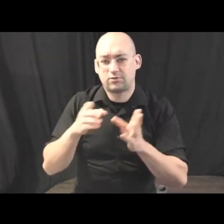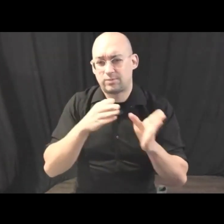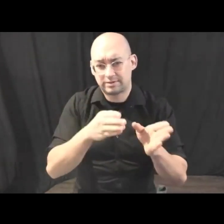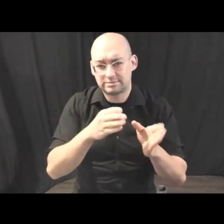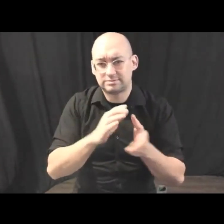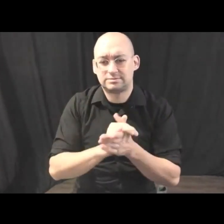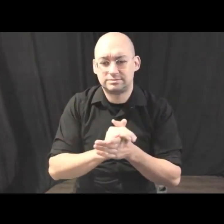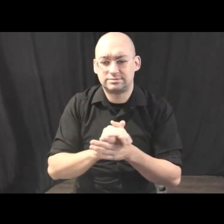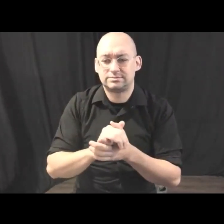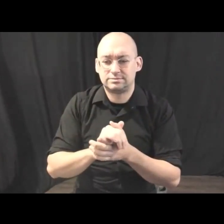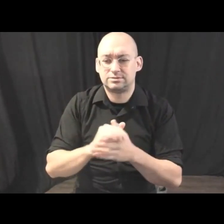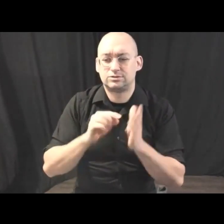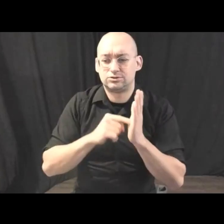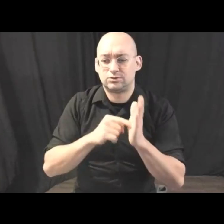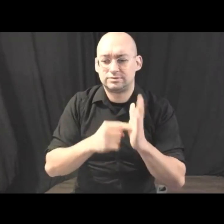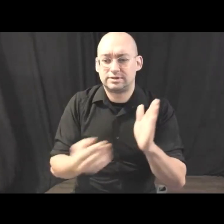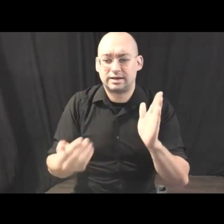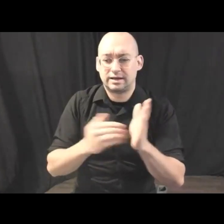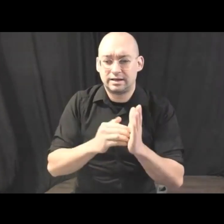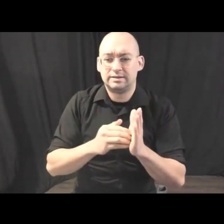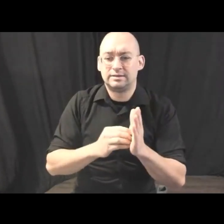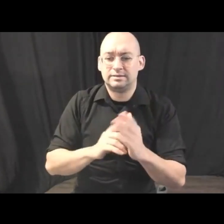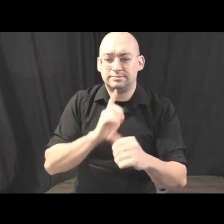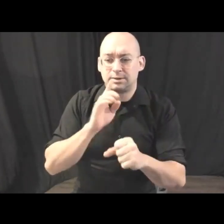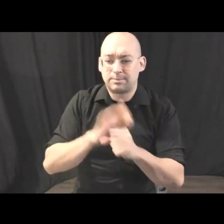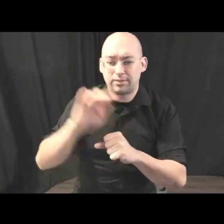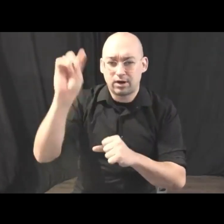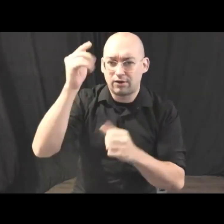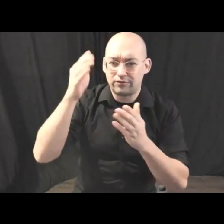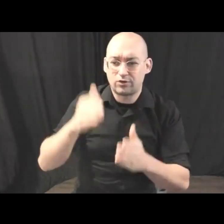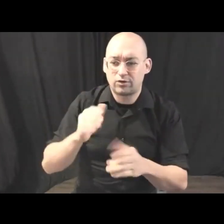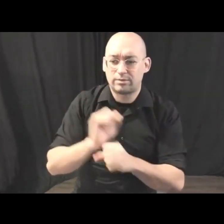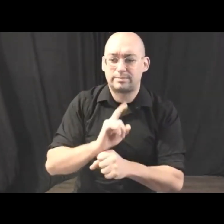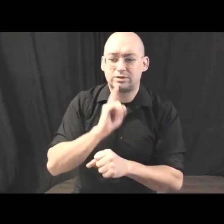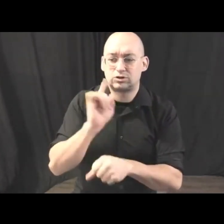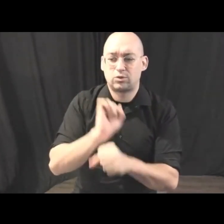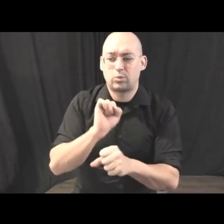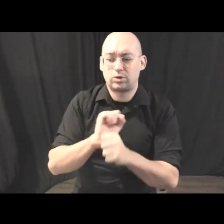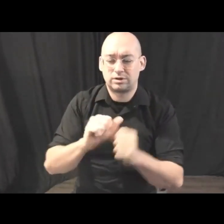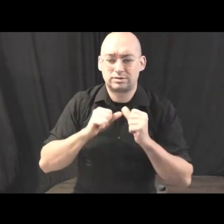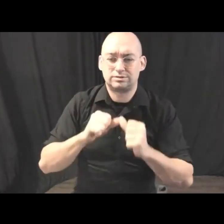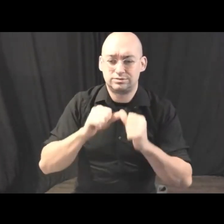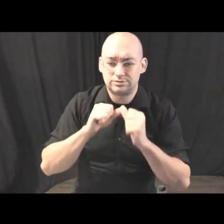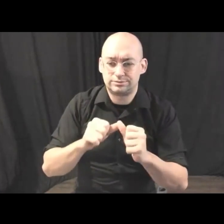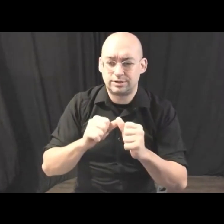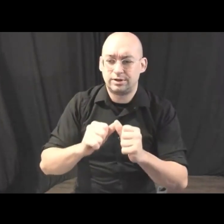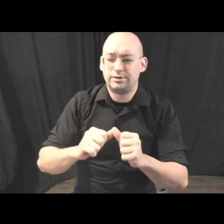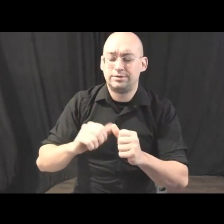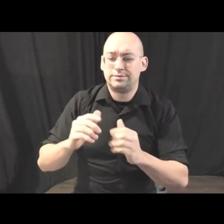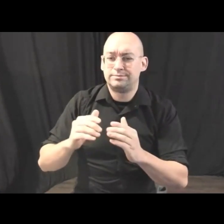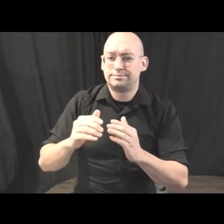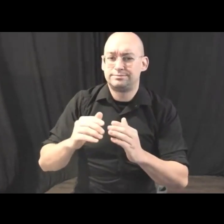shows again both the commitment of this governor to make sure this work continues to be prominent